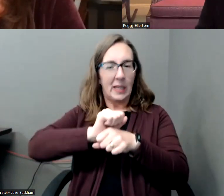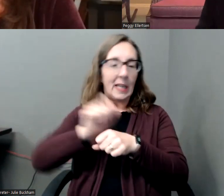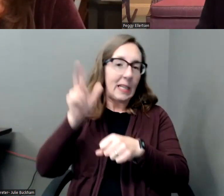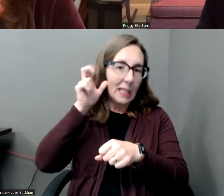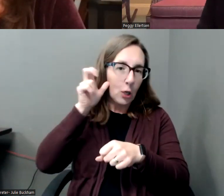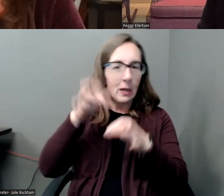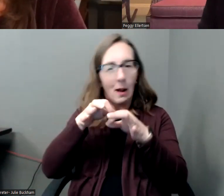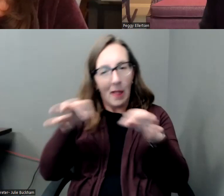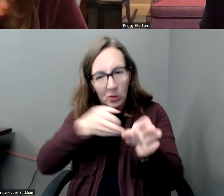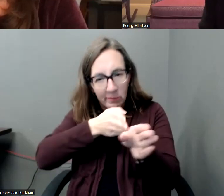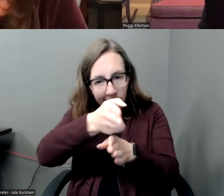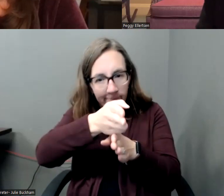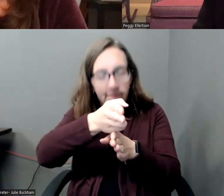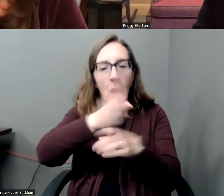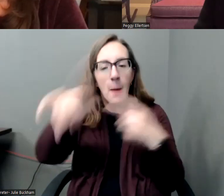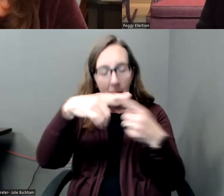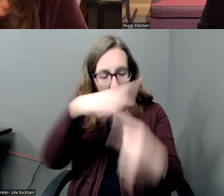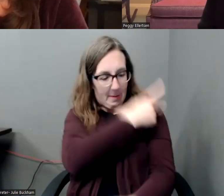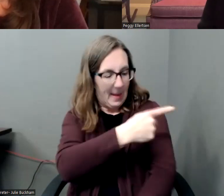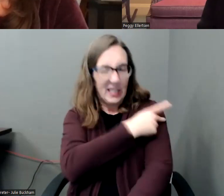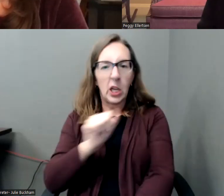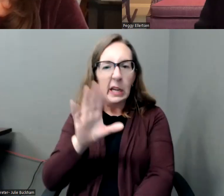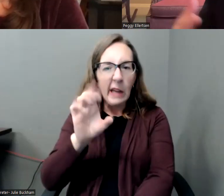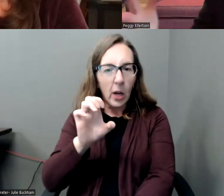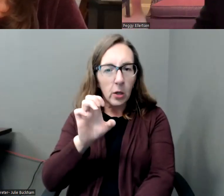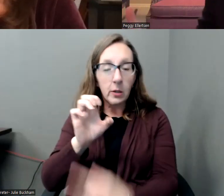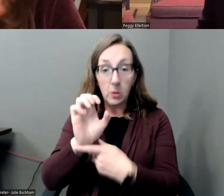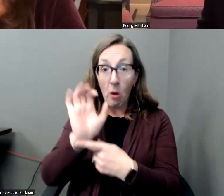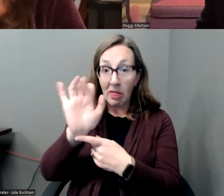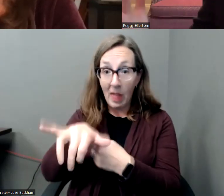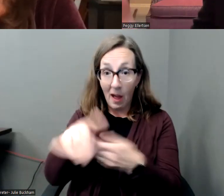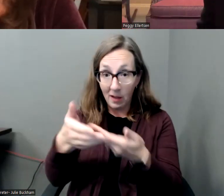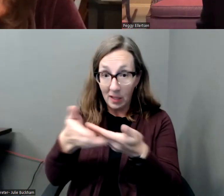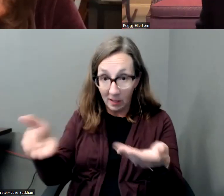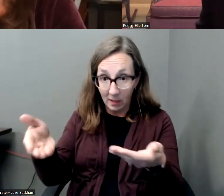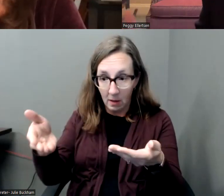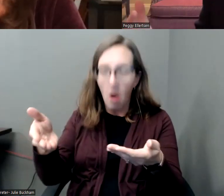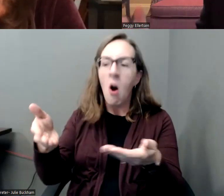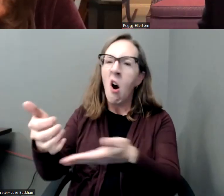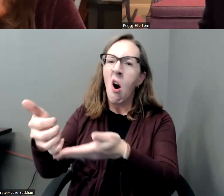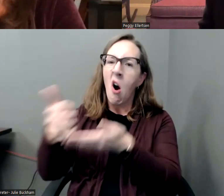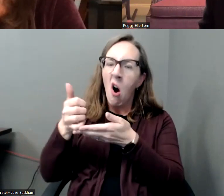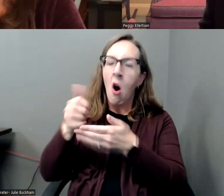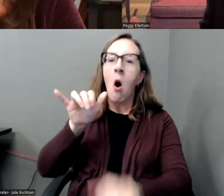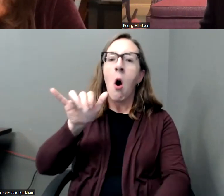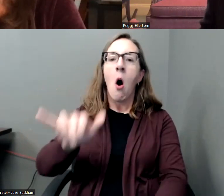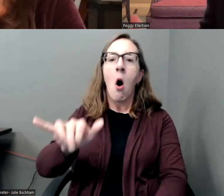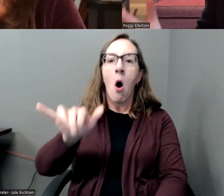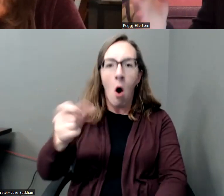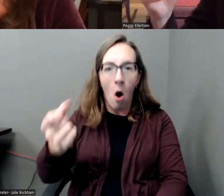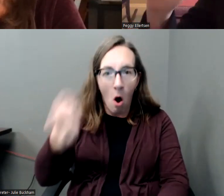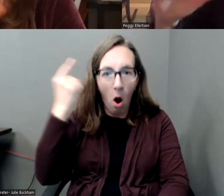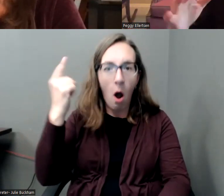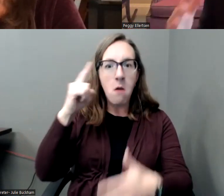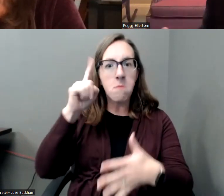And so having access to that material has sort of broadened my sense of a toolbox for managing hearing loss. It's